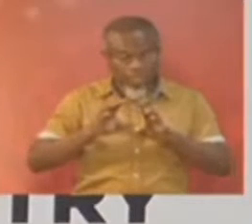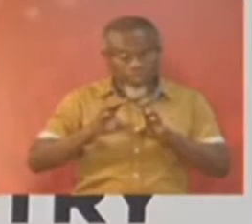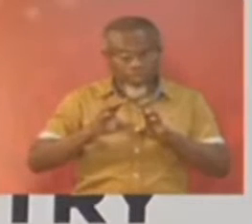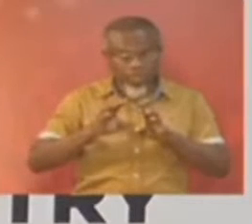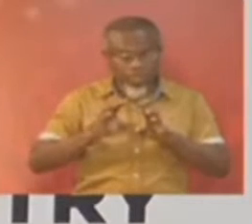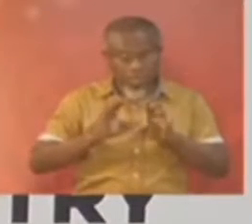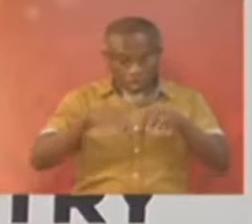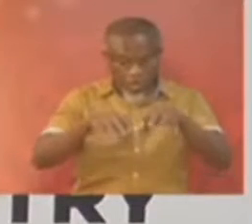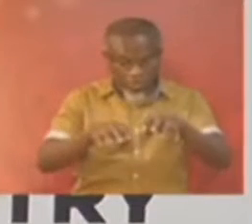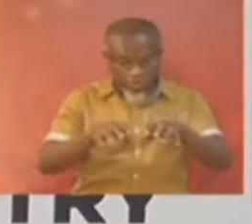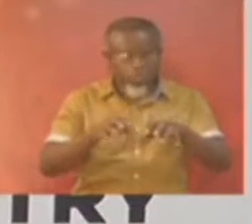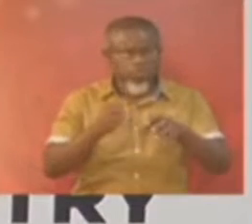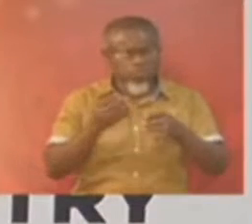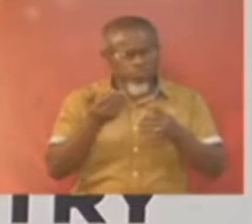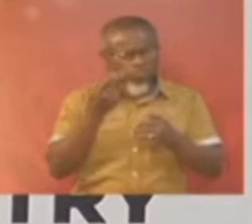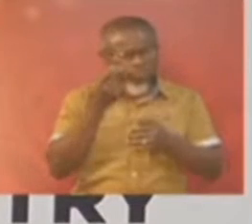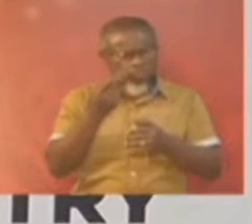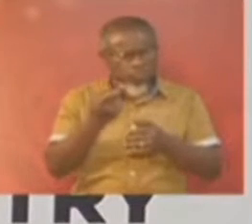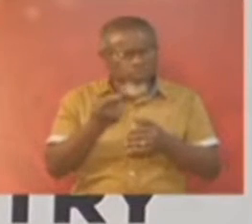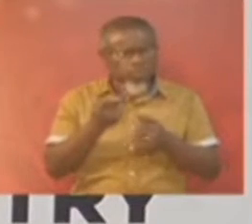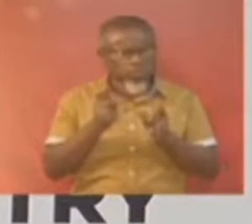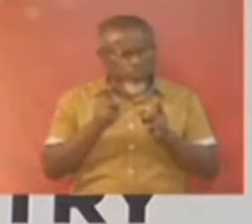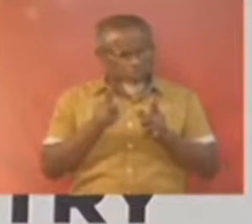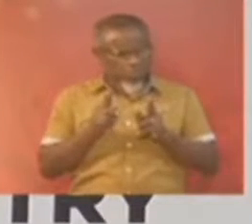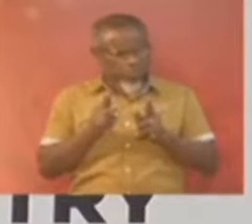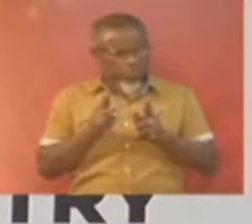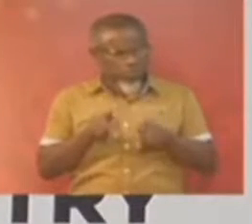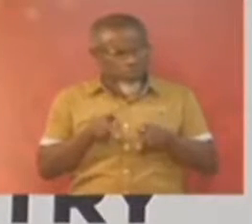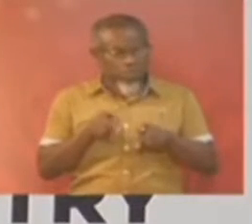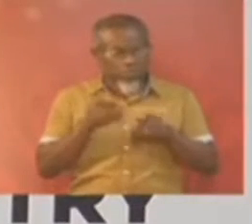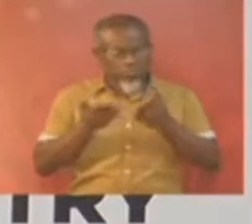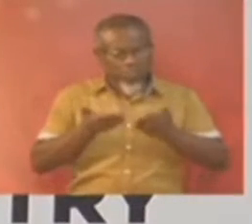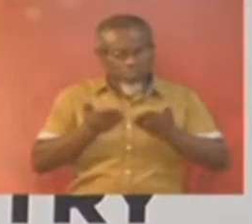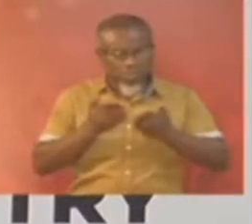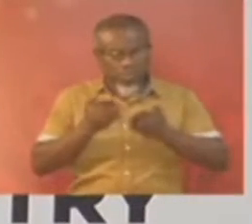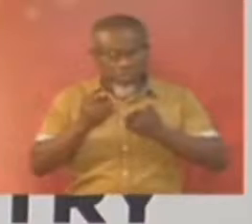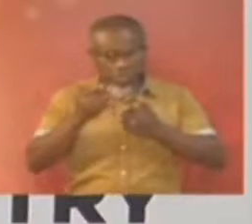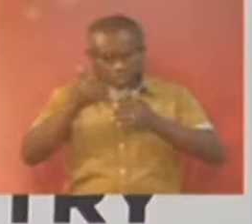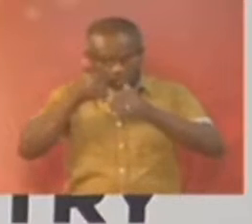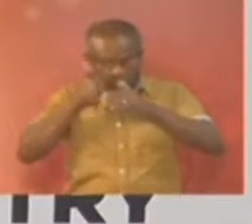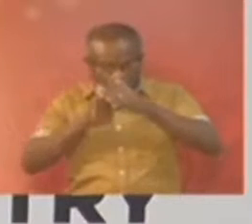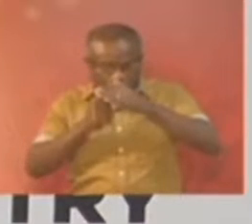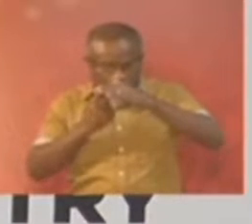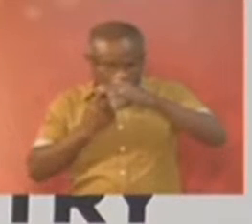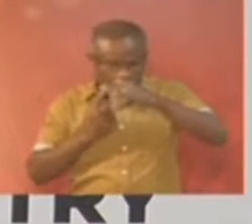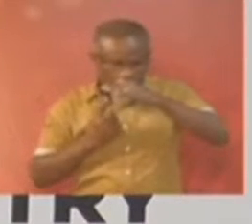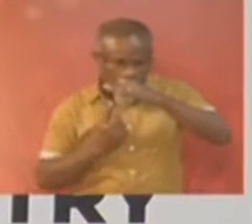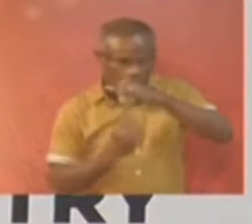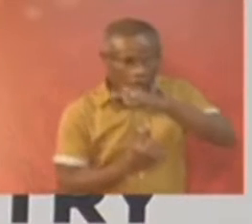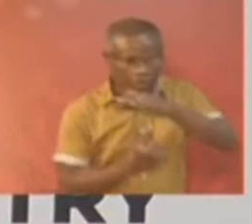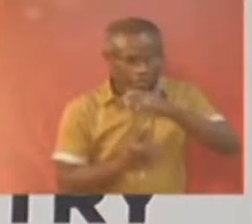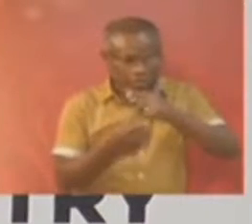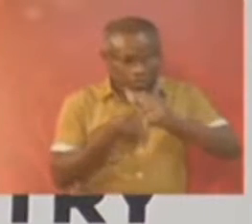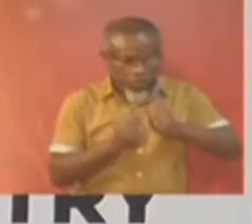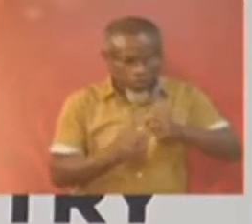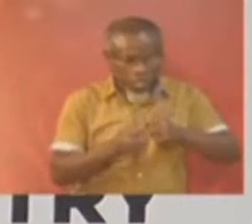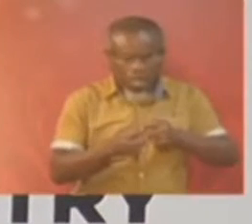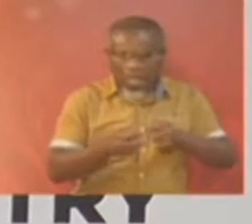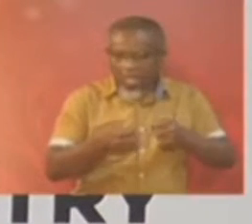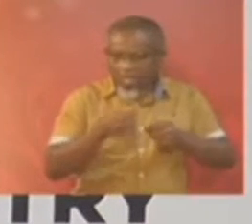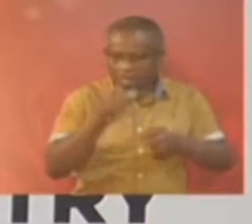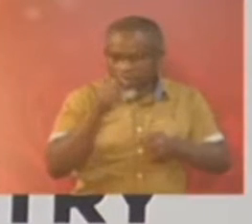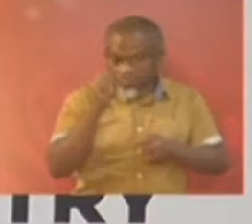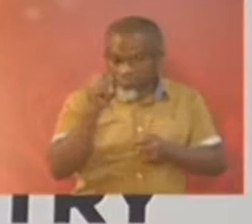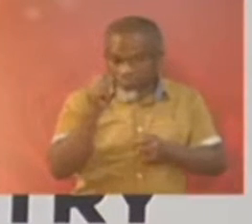malaria many years ago, that there was a change in the trend that we were seeing in terms of imported malaria occurring in Trinidad and